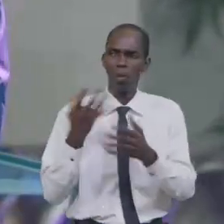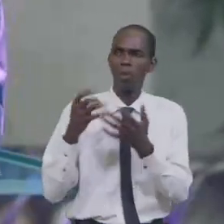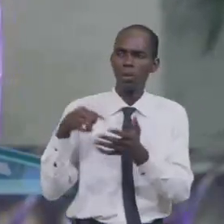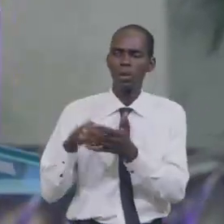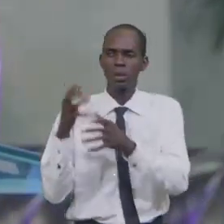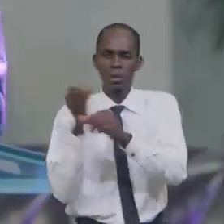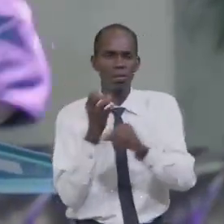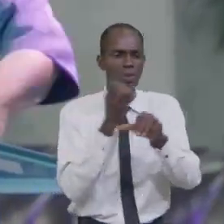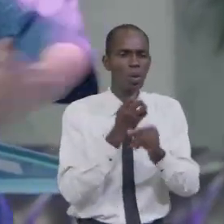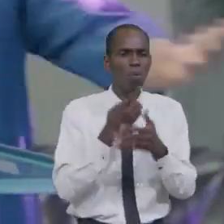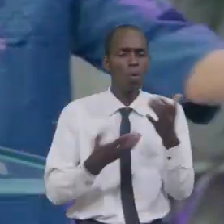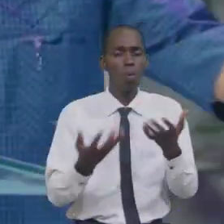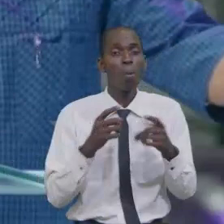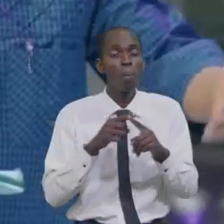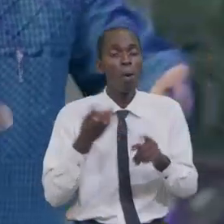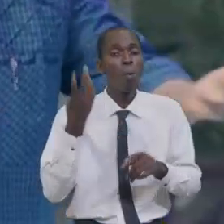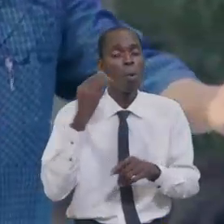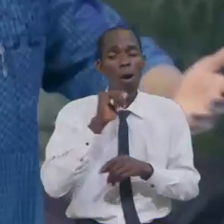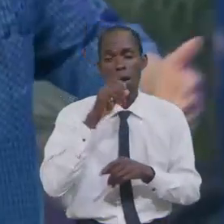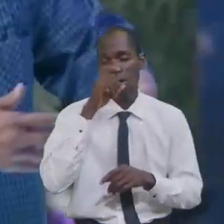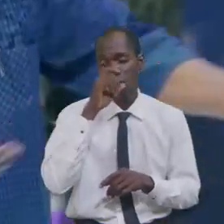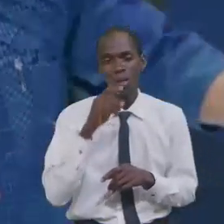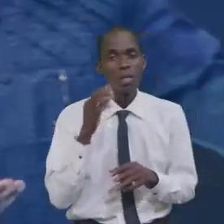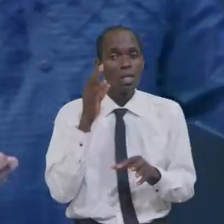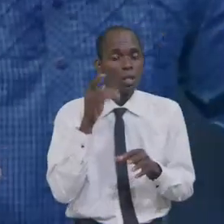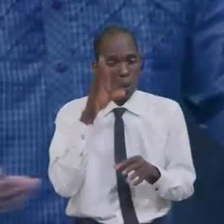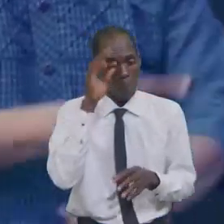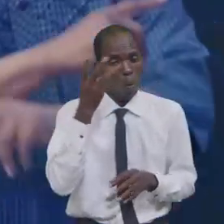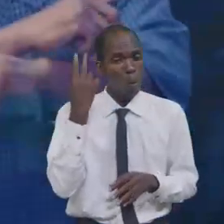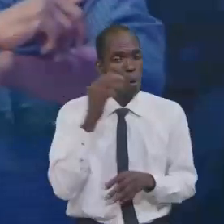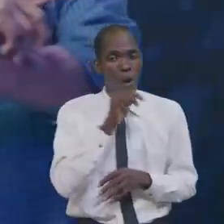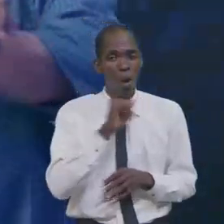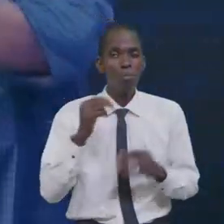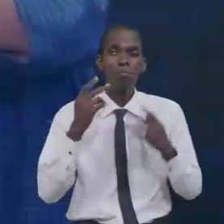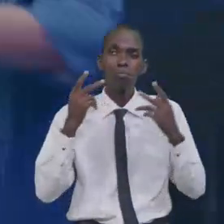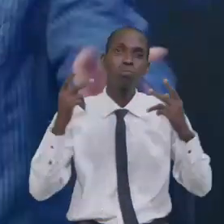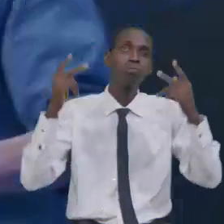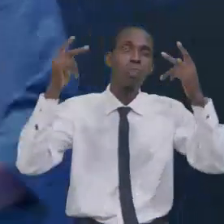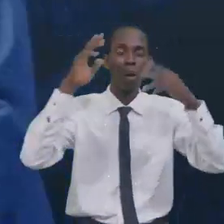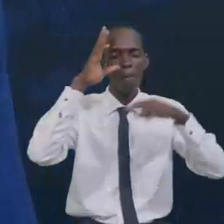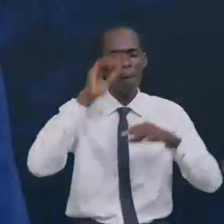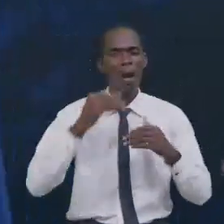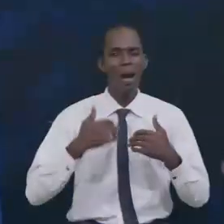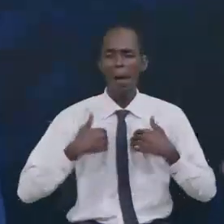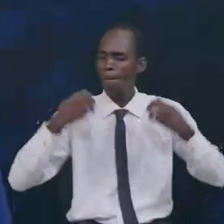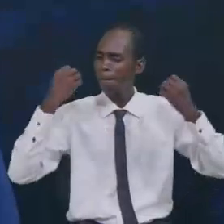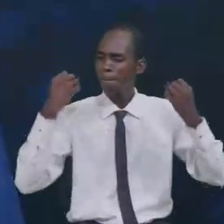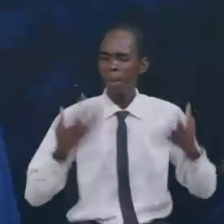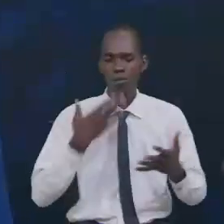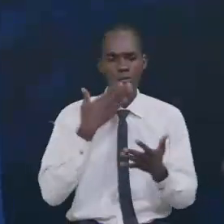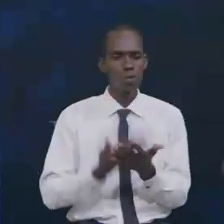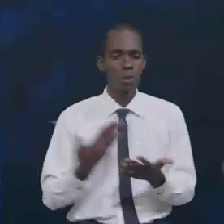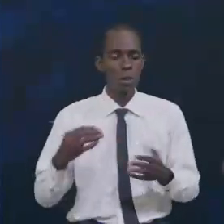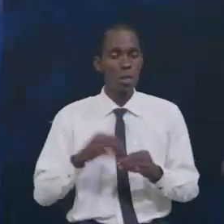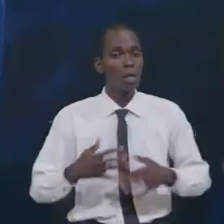But he was a fool. He was a prosperous man with plenty of everything desirable in life.